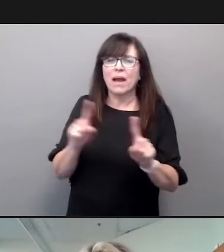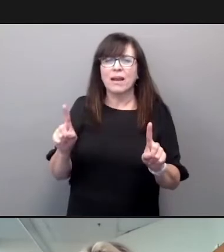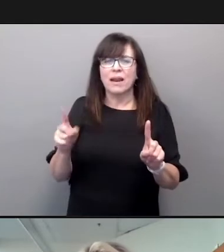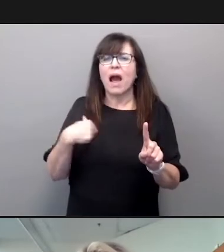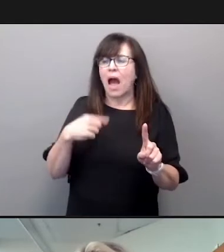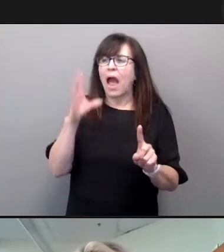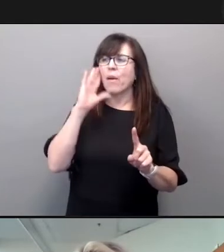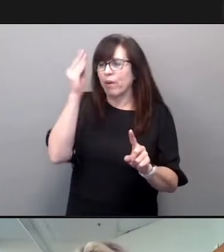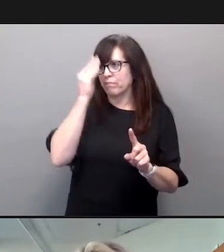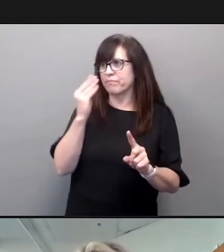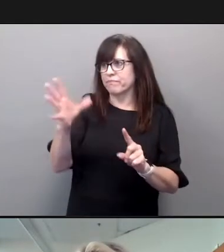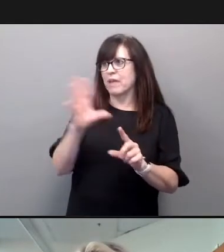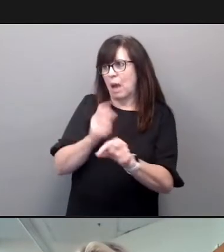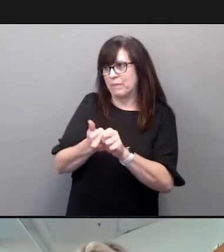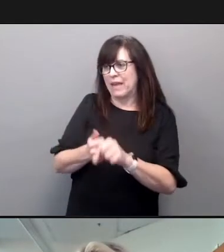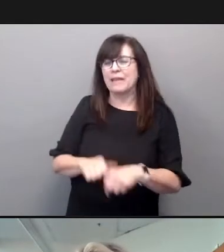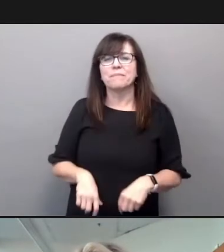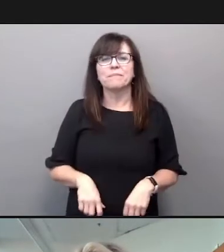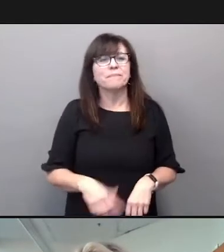update.